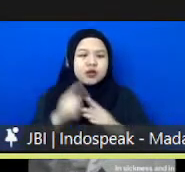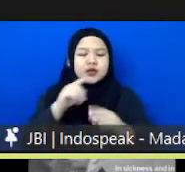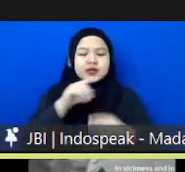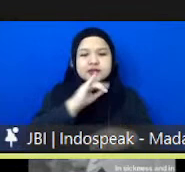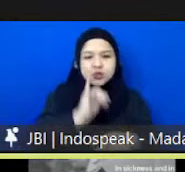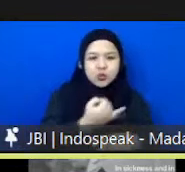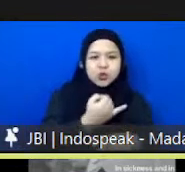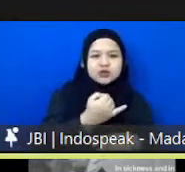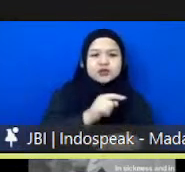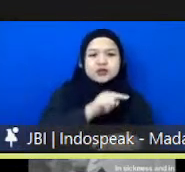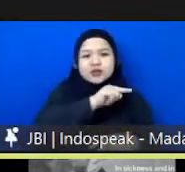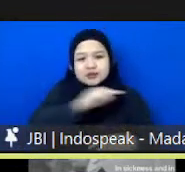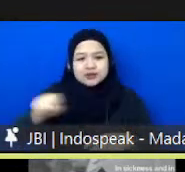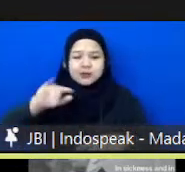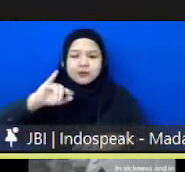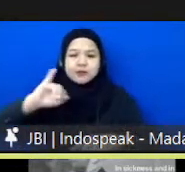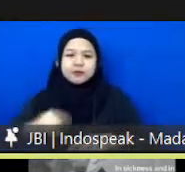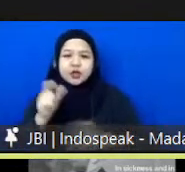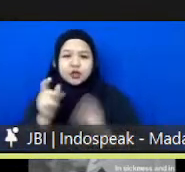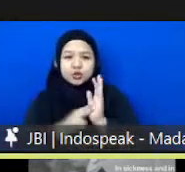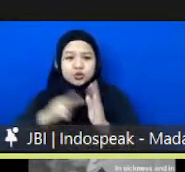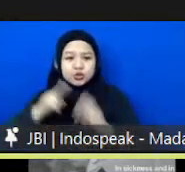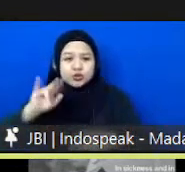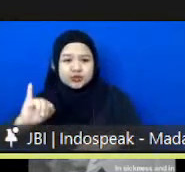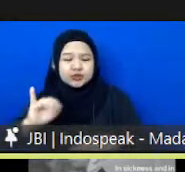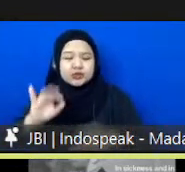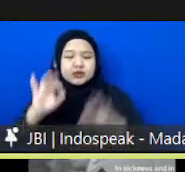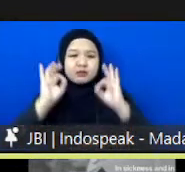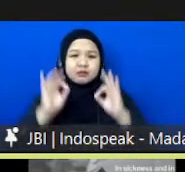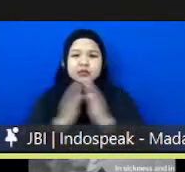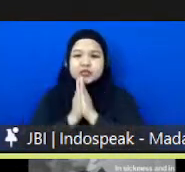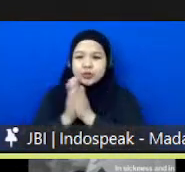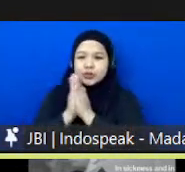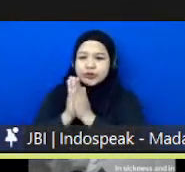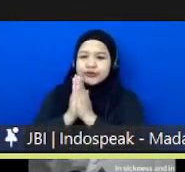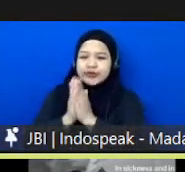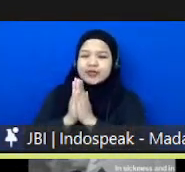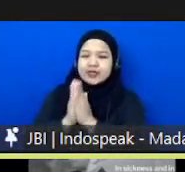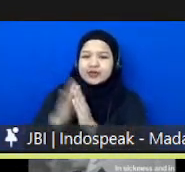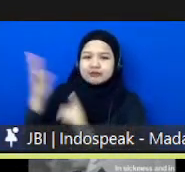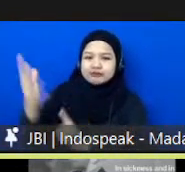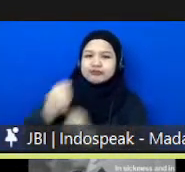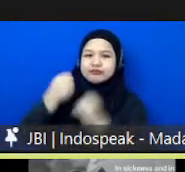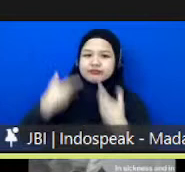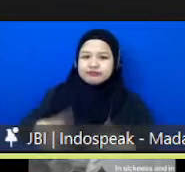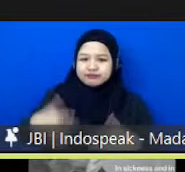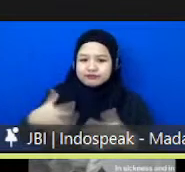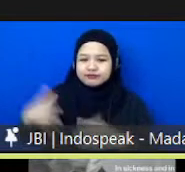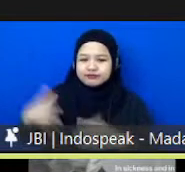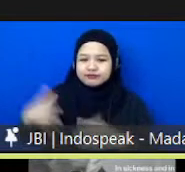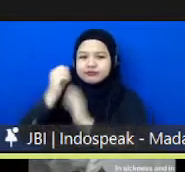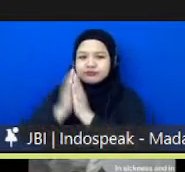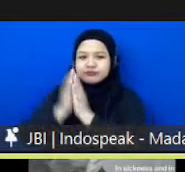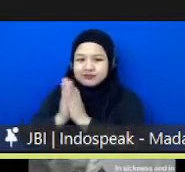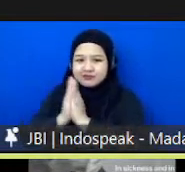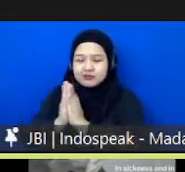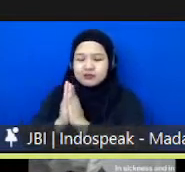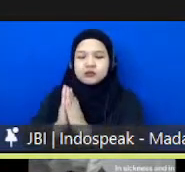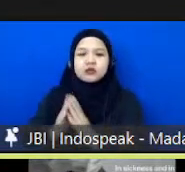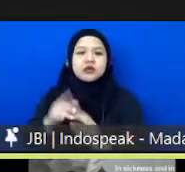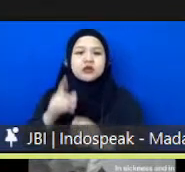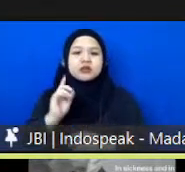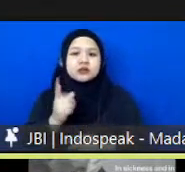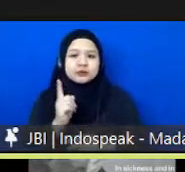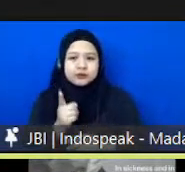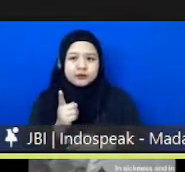though, with following Eid al-Fitr, and as Dr. Charlotte reminded us, because of the reluctance